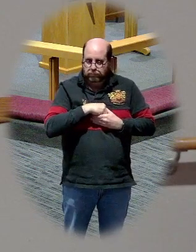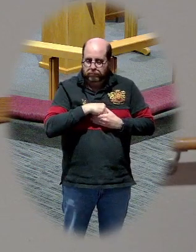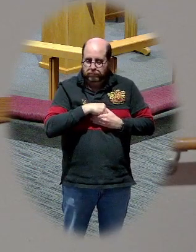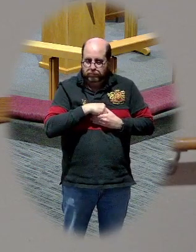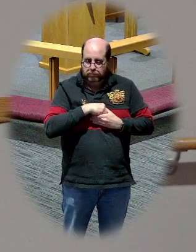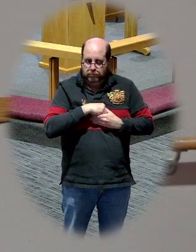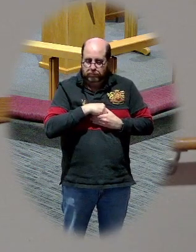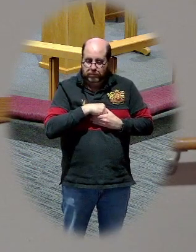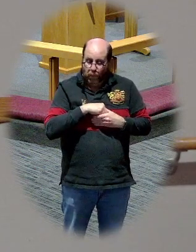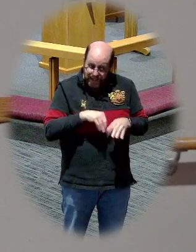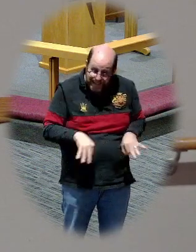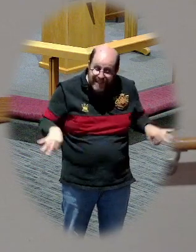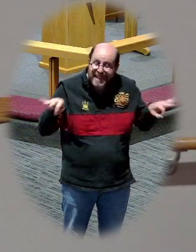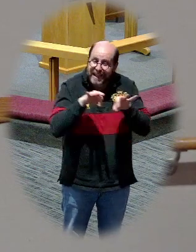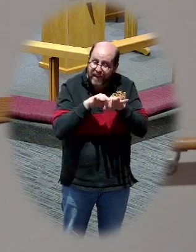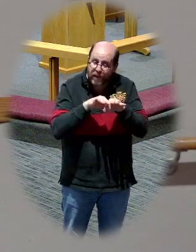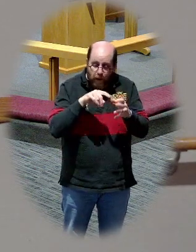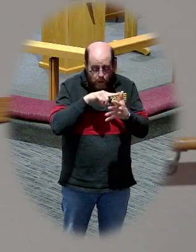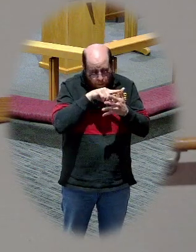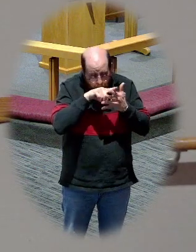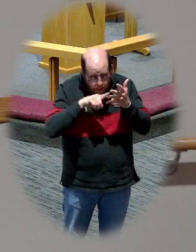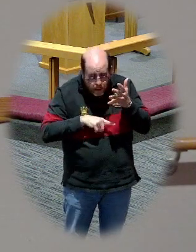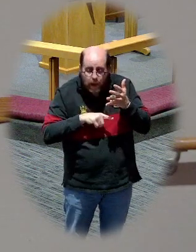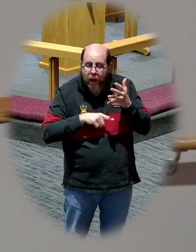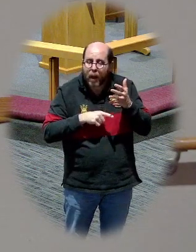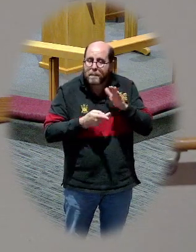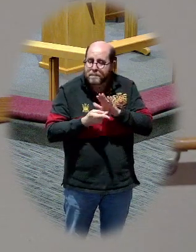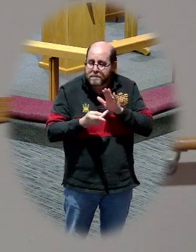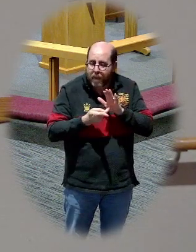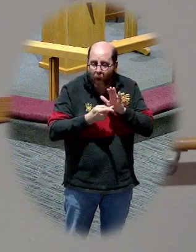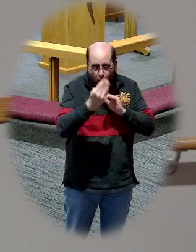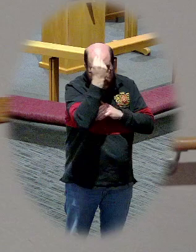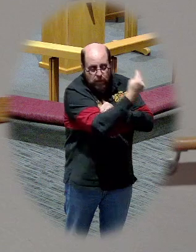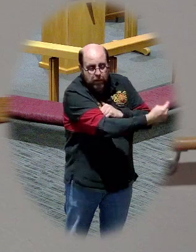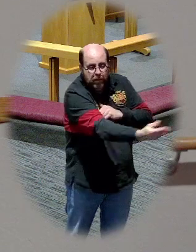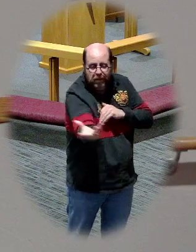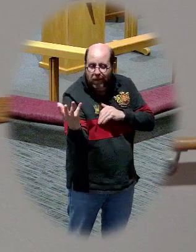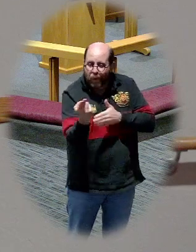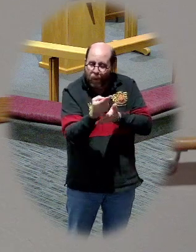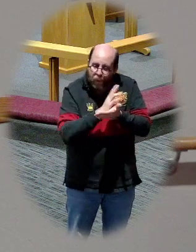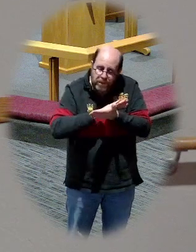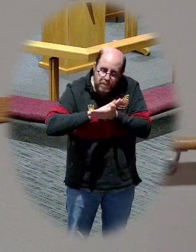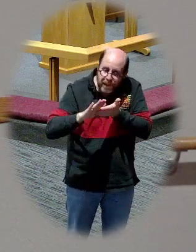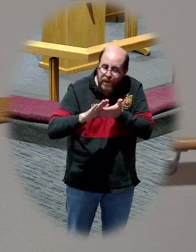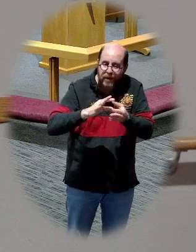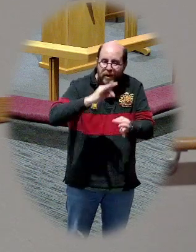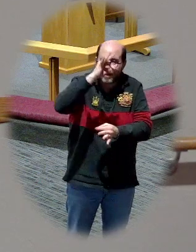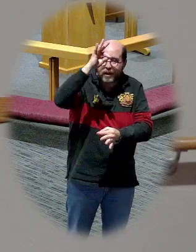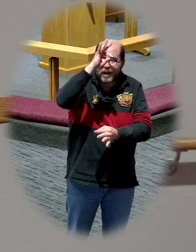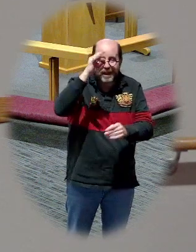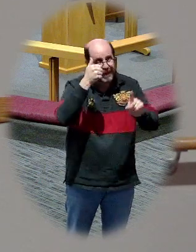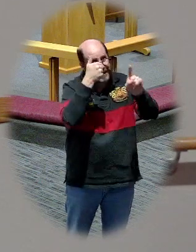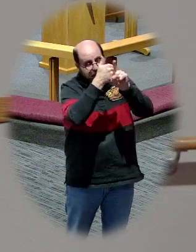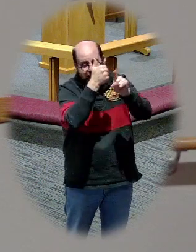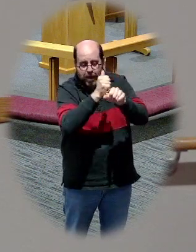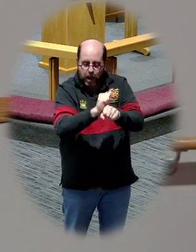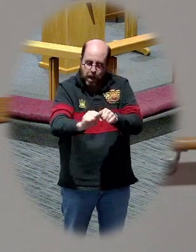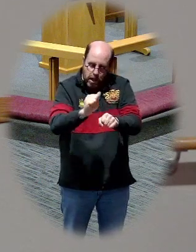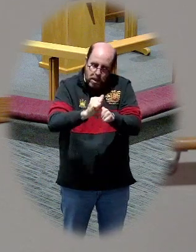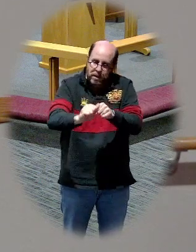And what's significant about all of this is that Paul is telling us that the Holy Spirit is at work in